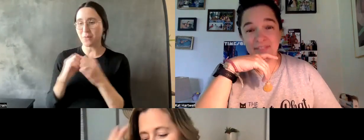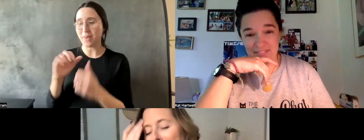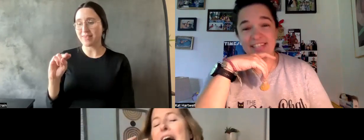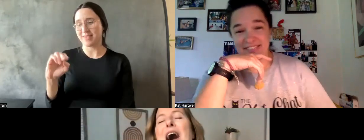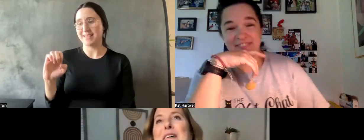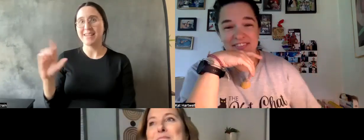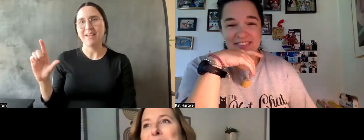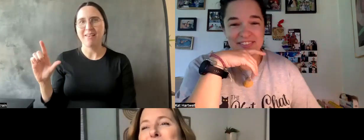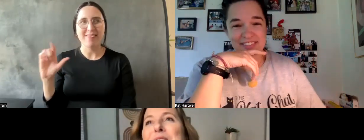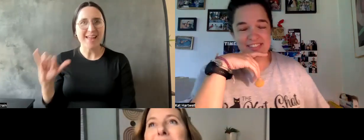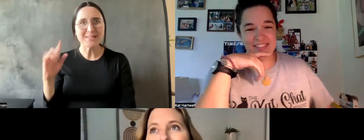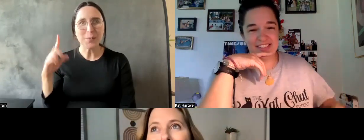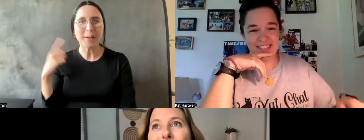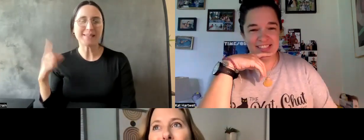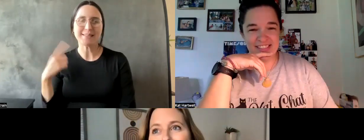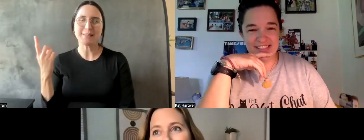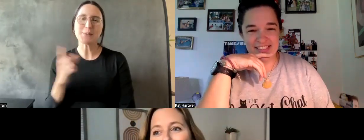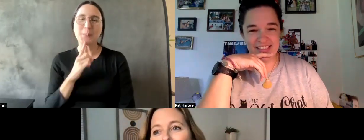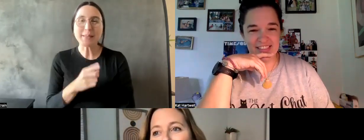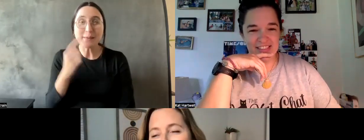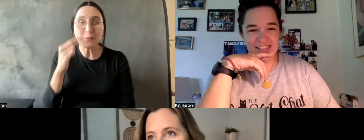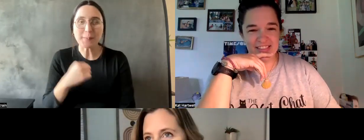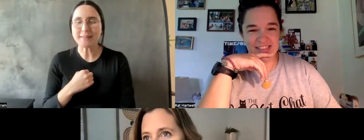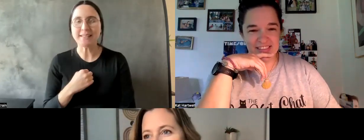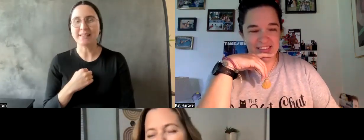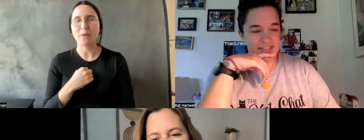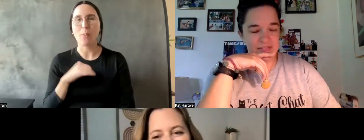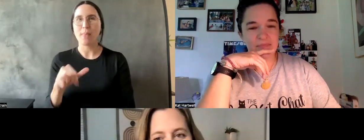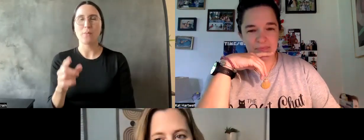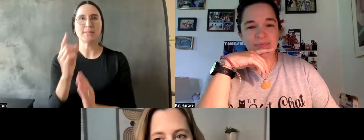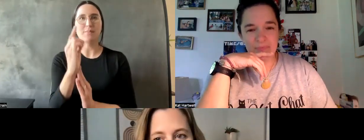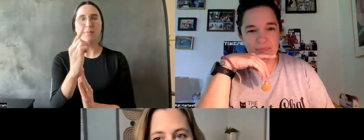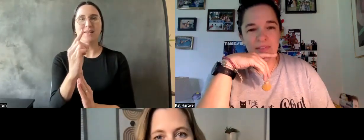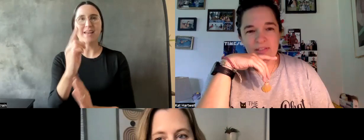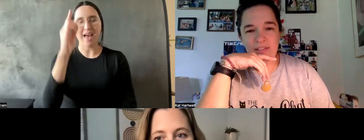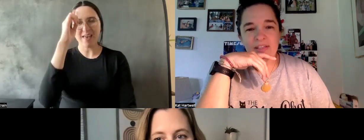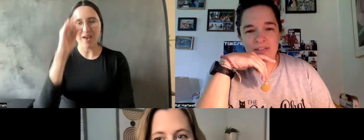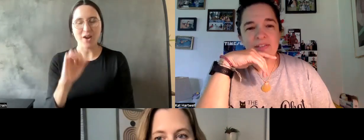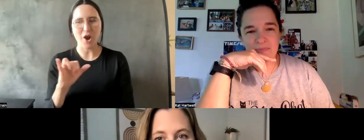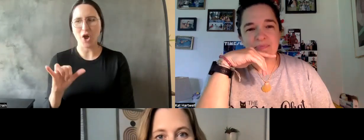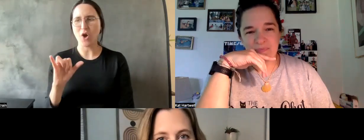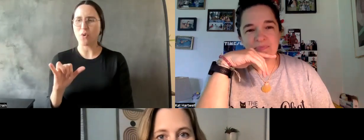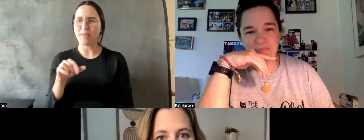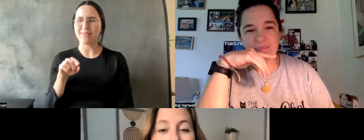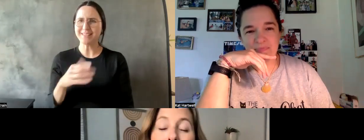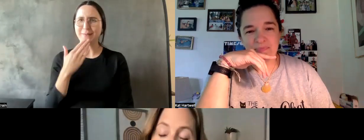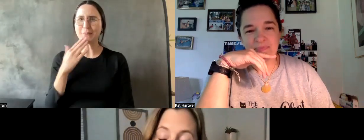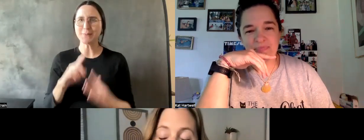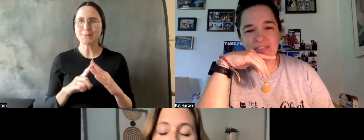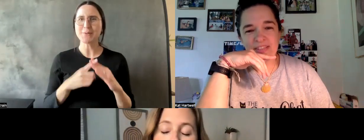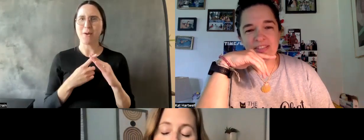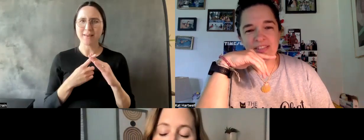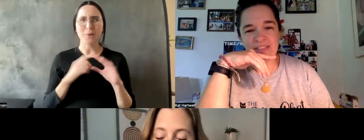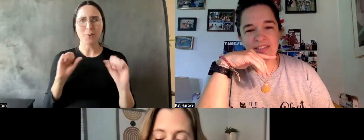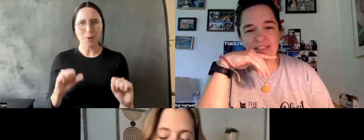crazy. So that for me was one of those moments where I was like, ooh, I might have something here. Like this is going to be, and then once